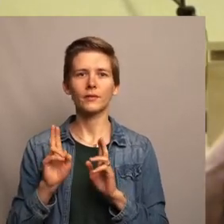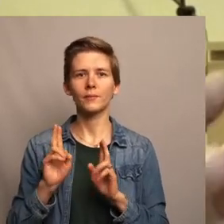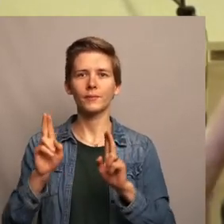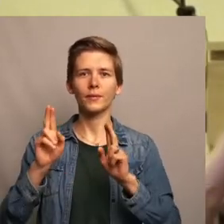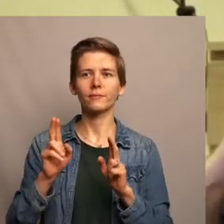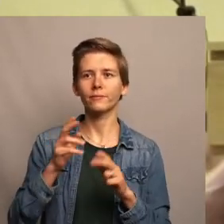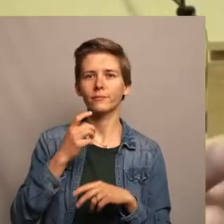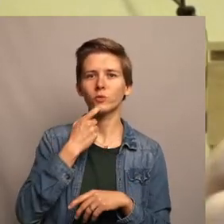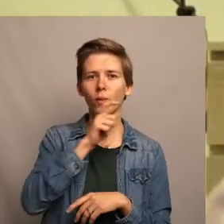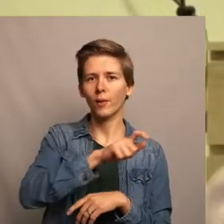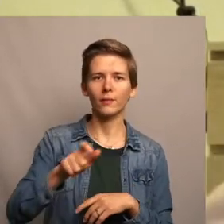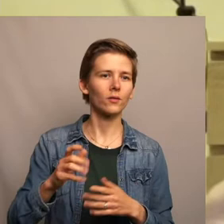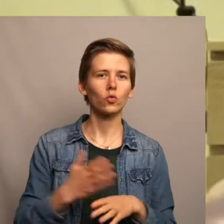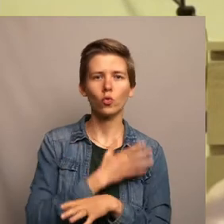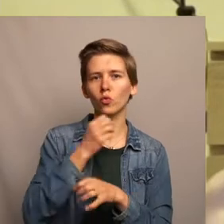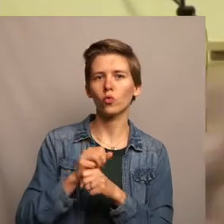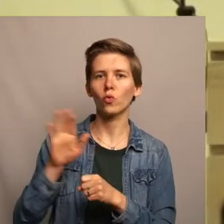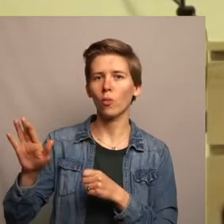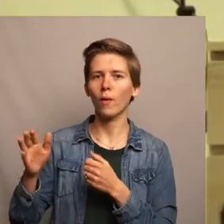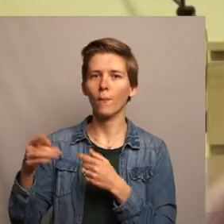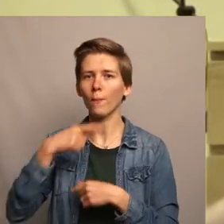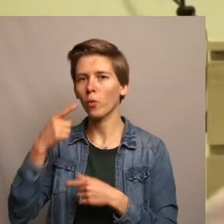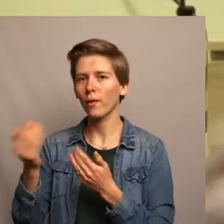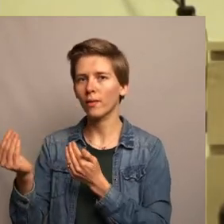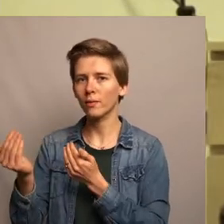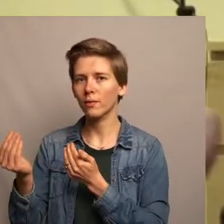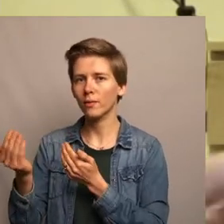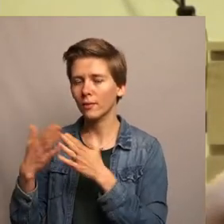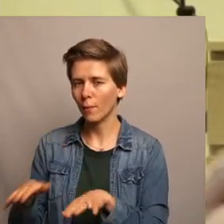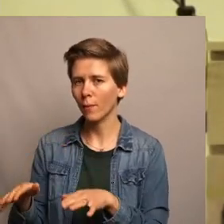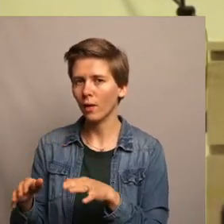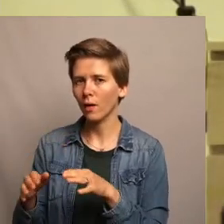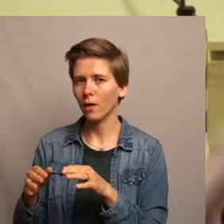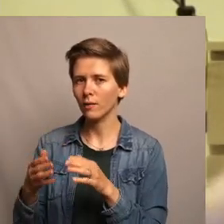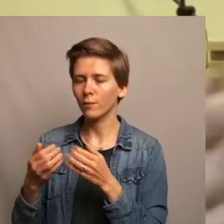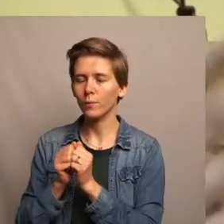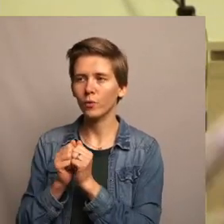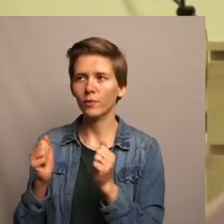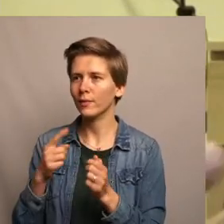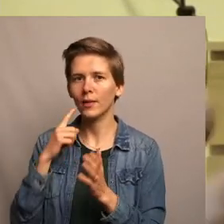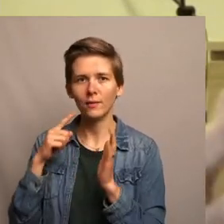doesn't automatically mean that their research is bad or what they say is not valid